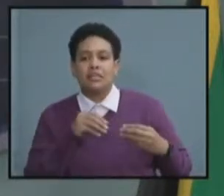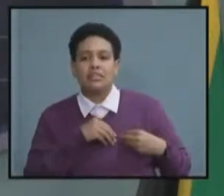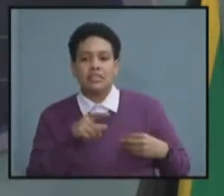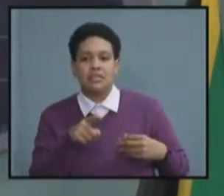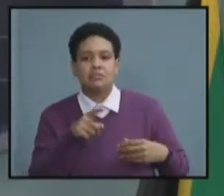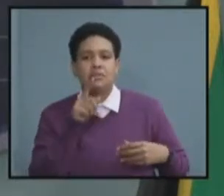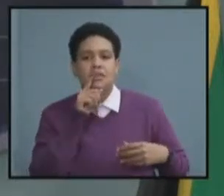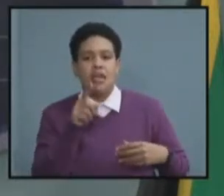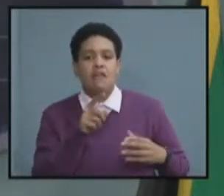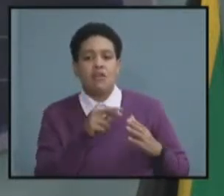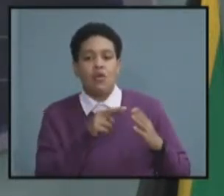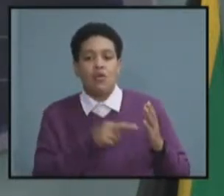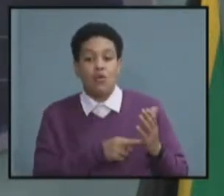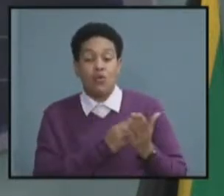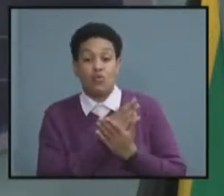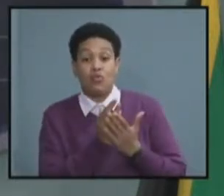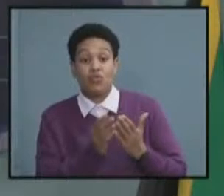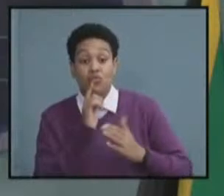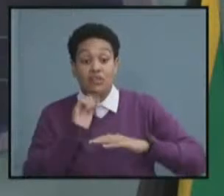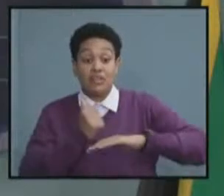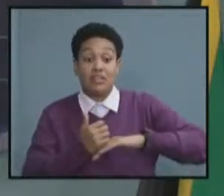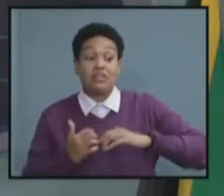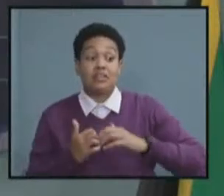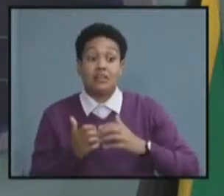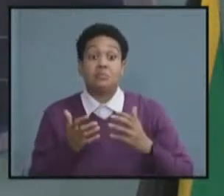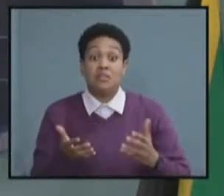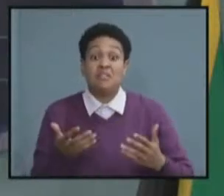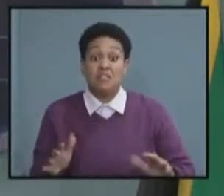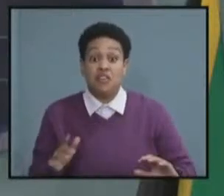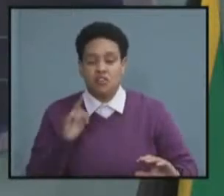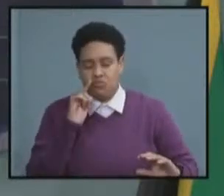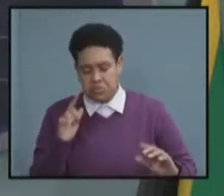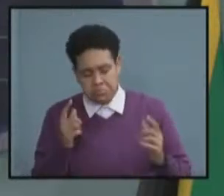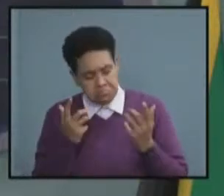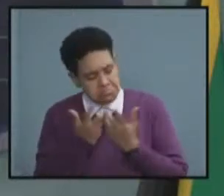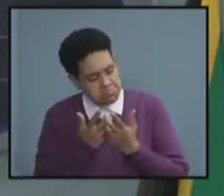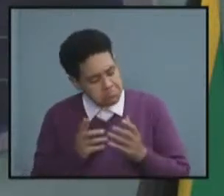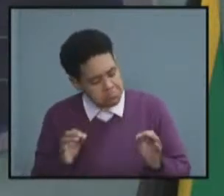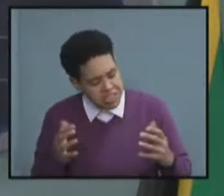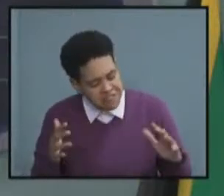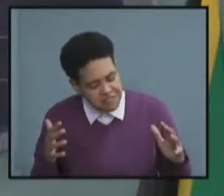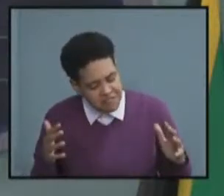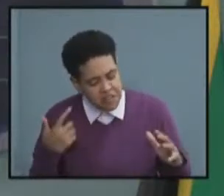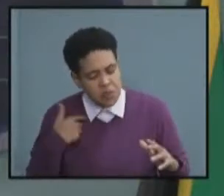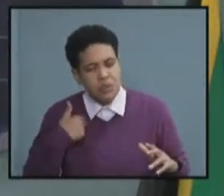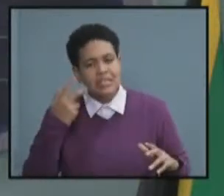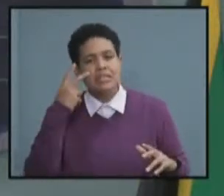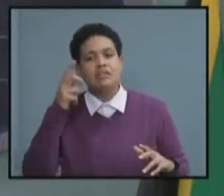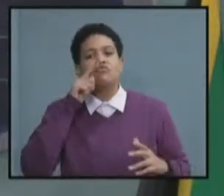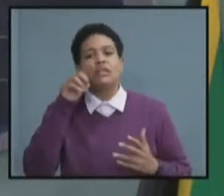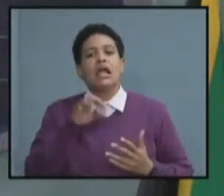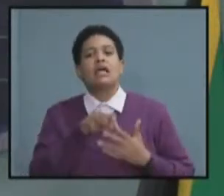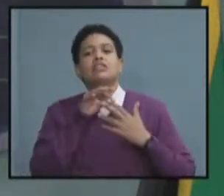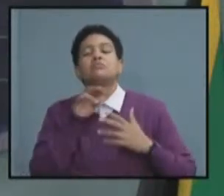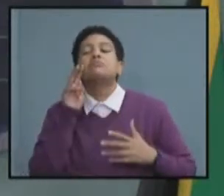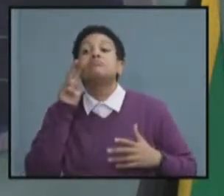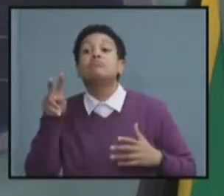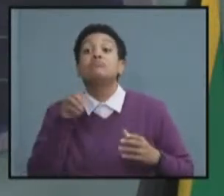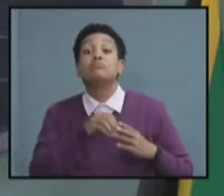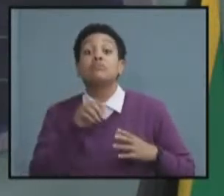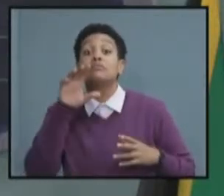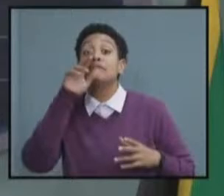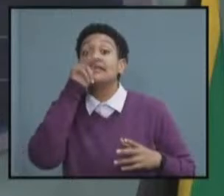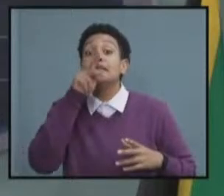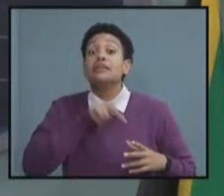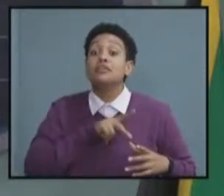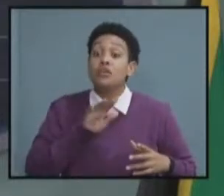acceptance of the guidelines that has been laid out, Prime Minister, have been met. We have seen where, especially in the